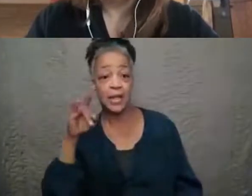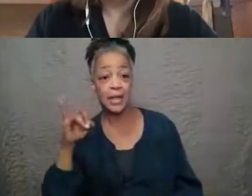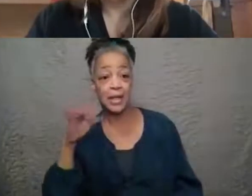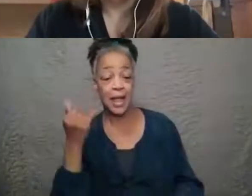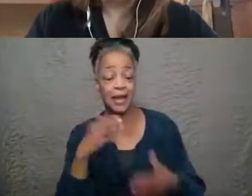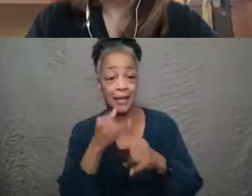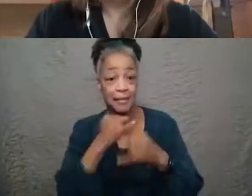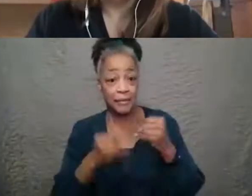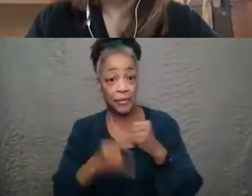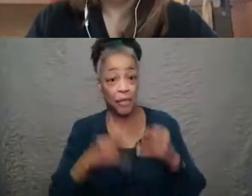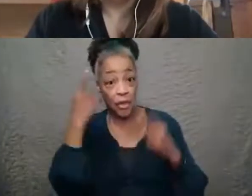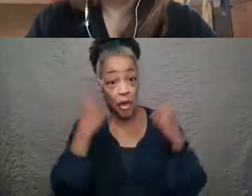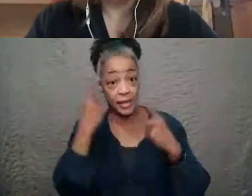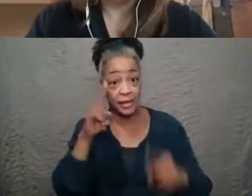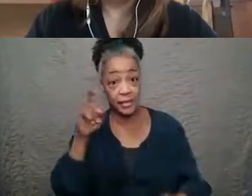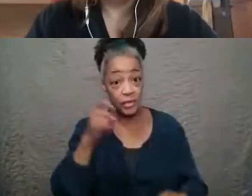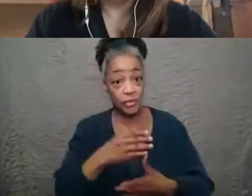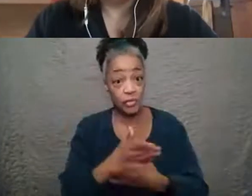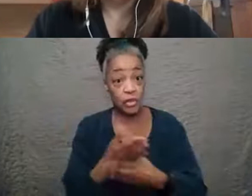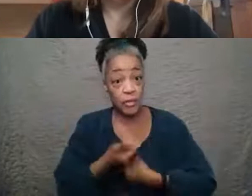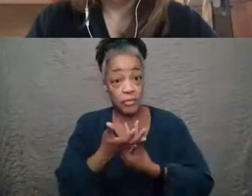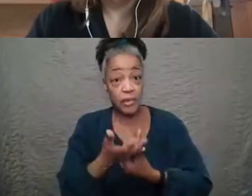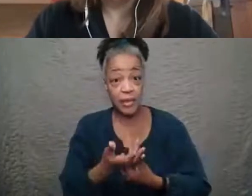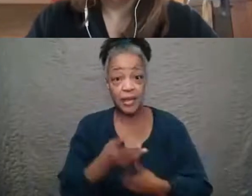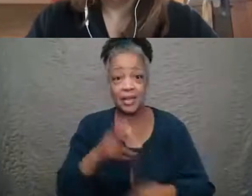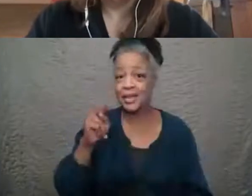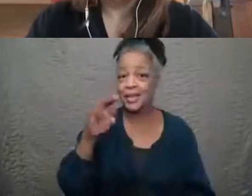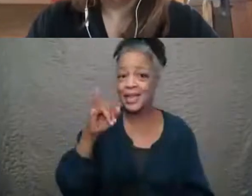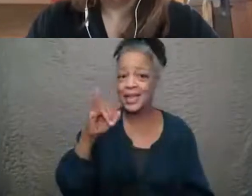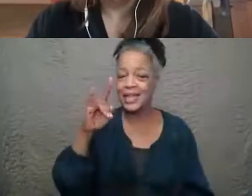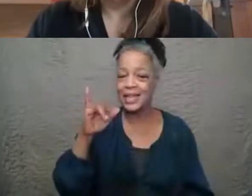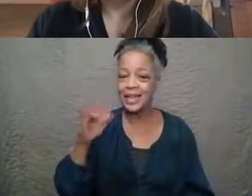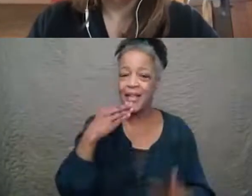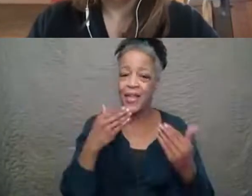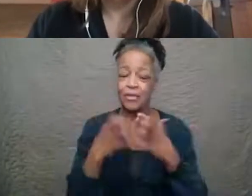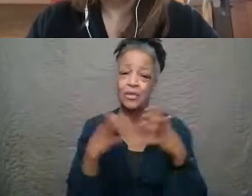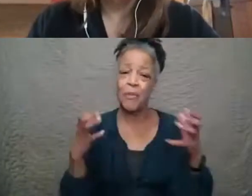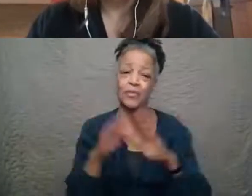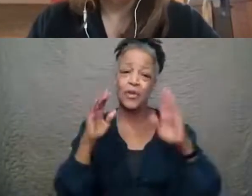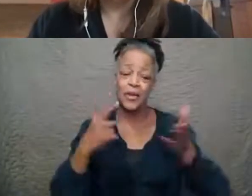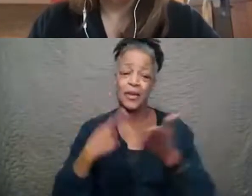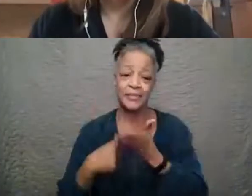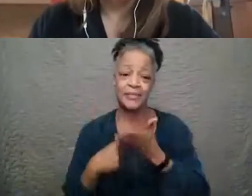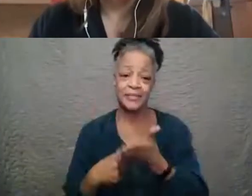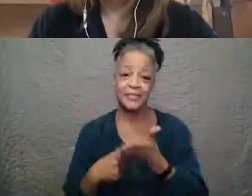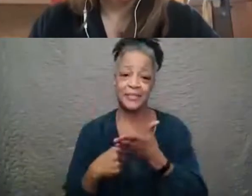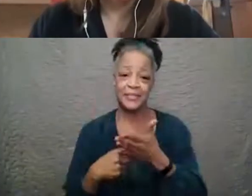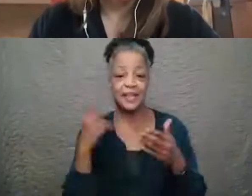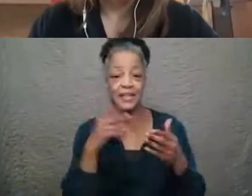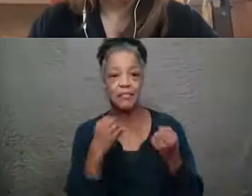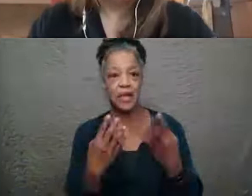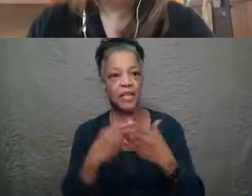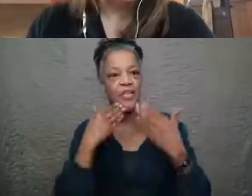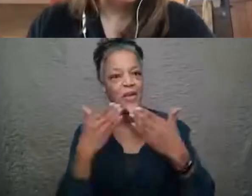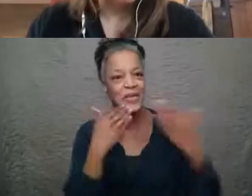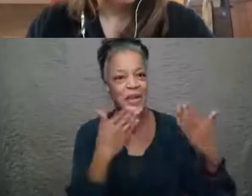thoughts? No, thank you so much. This is really a great conversation. I see a lot of thank